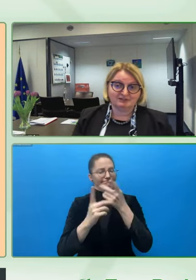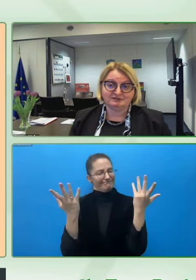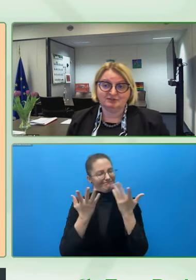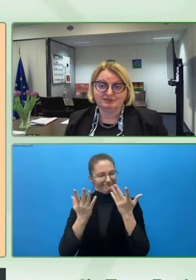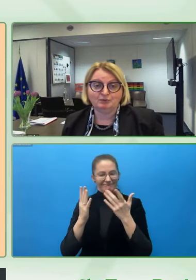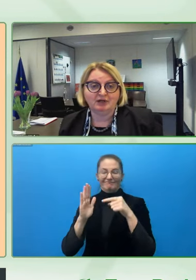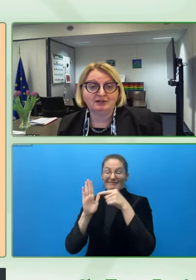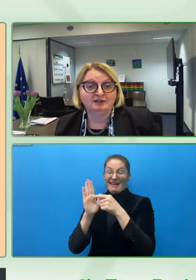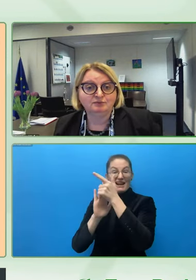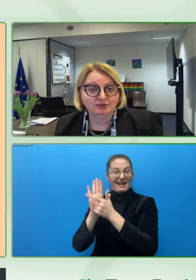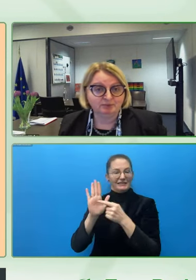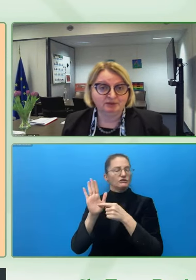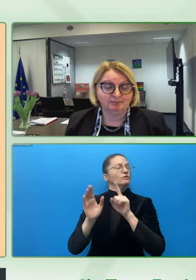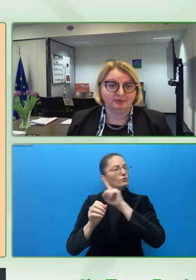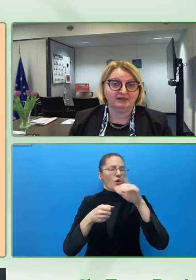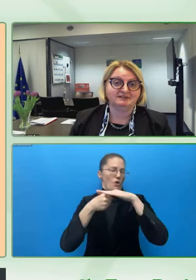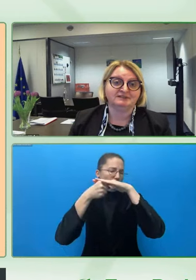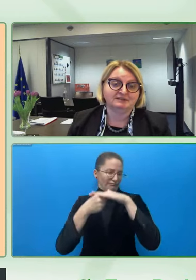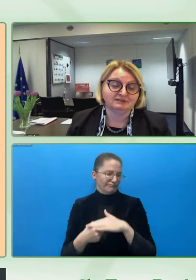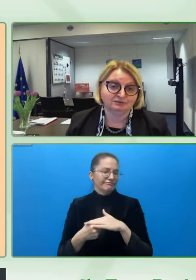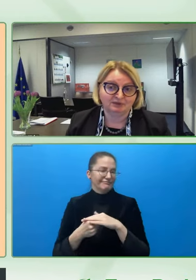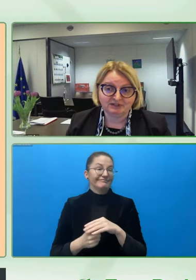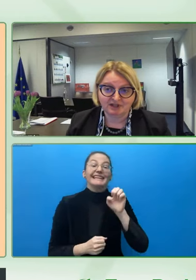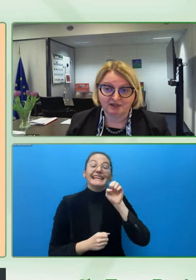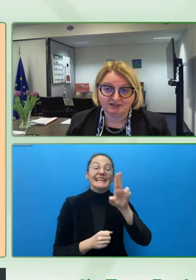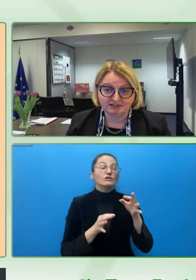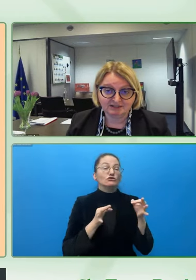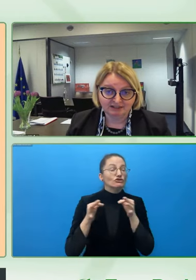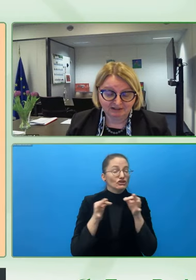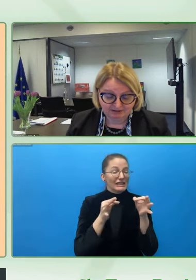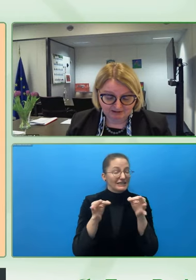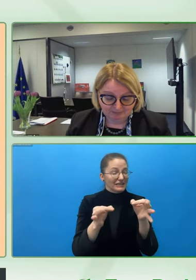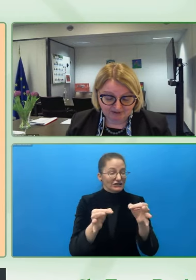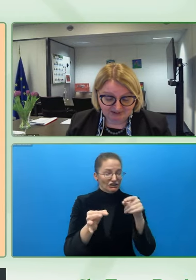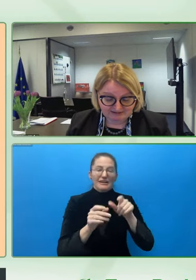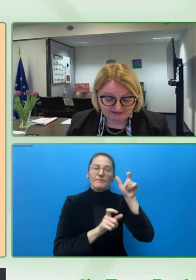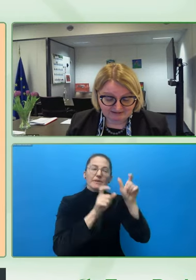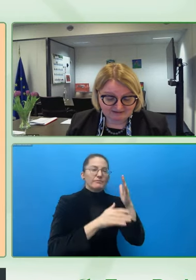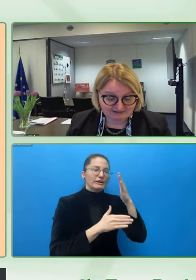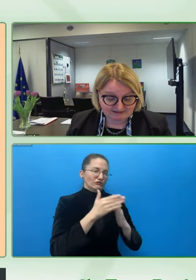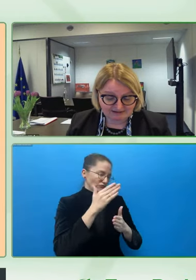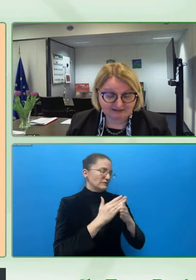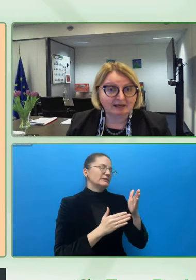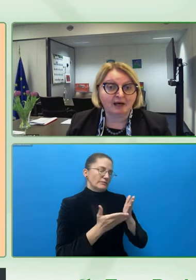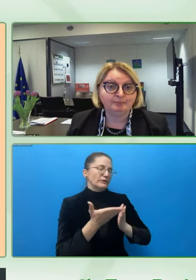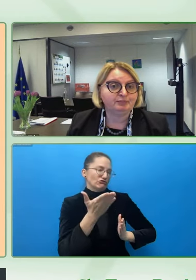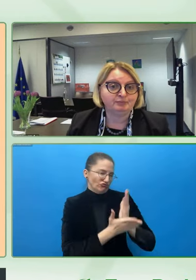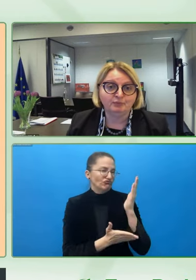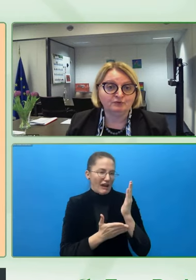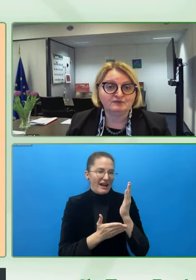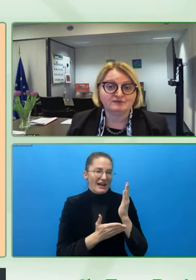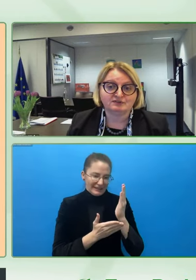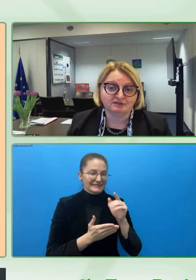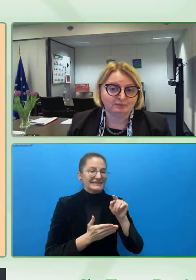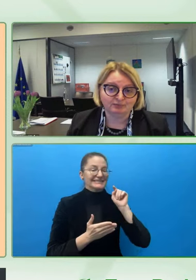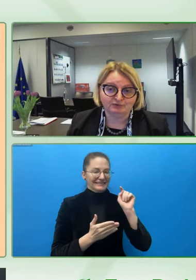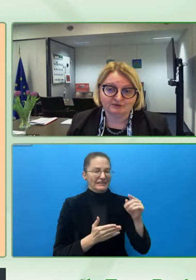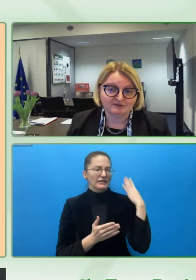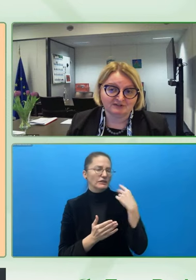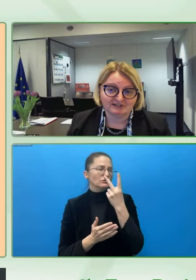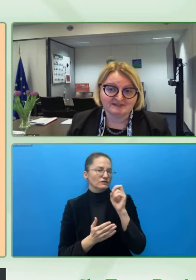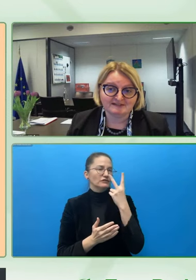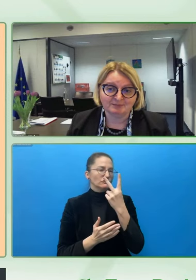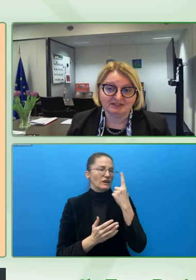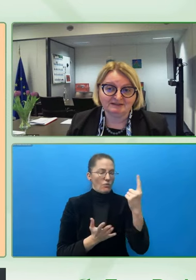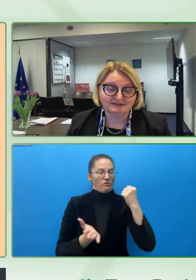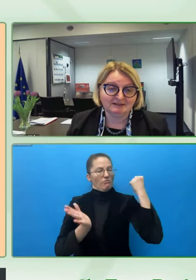since 2021 and will be implemented until 2030, places the utmost